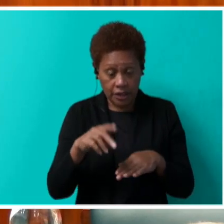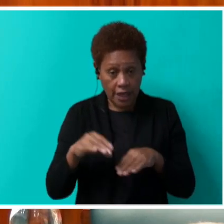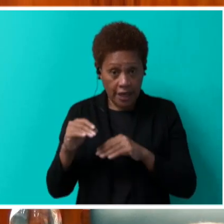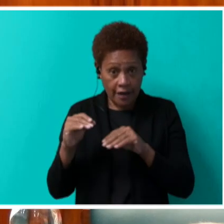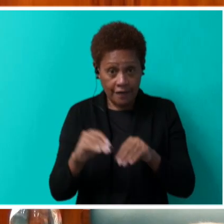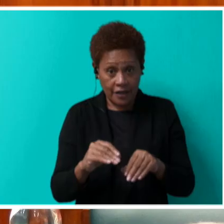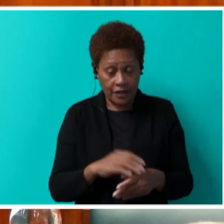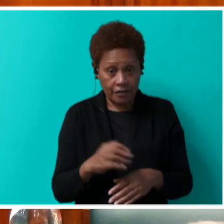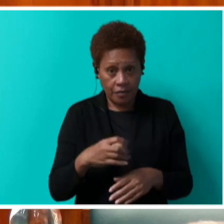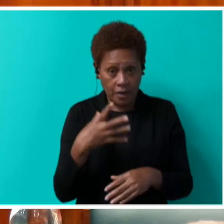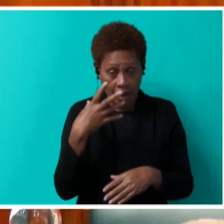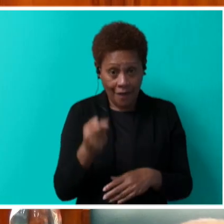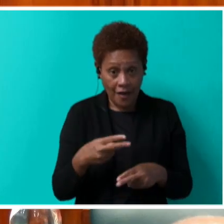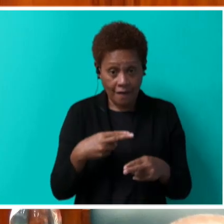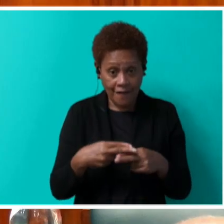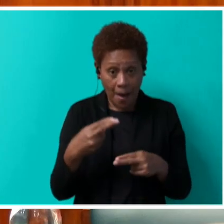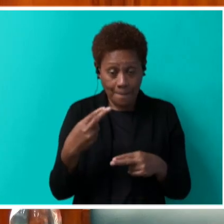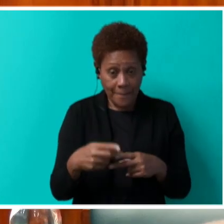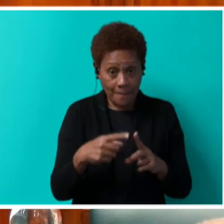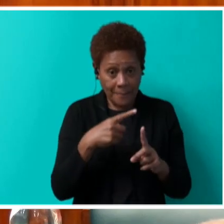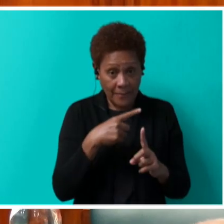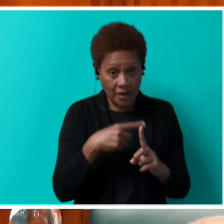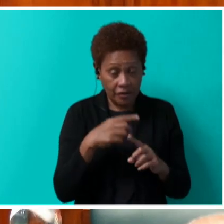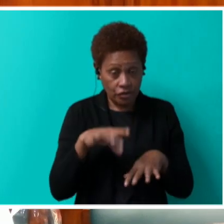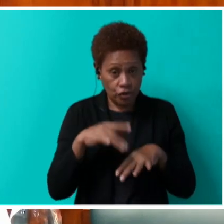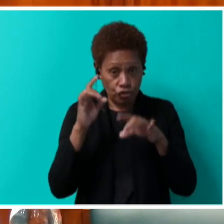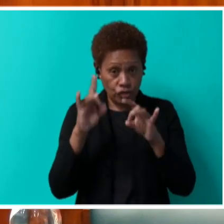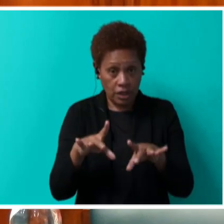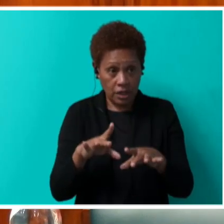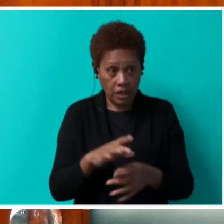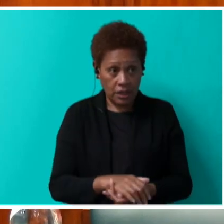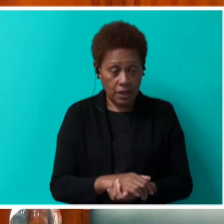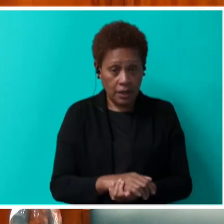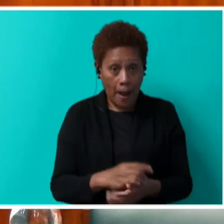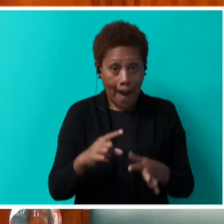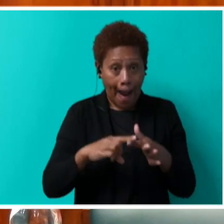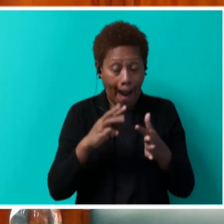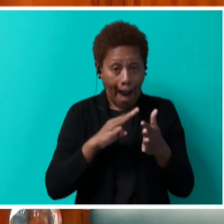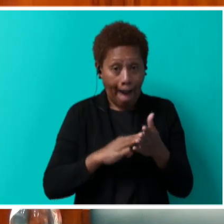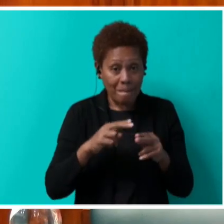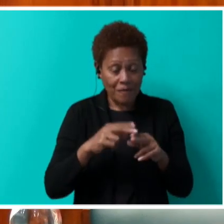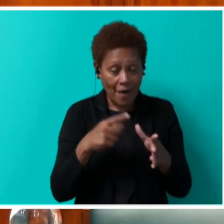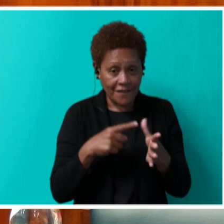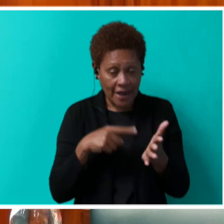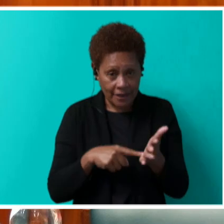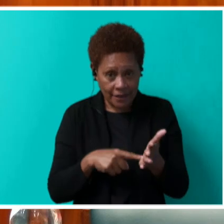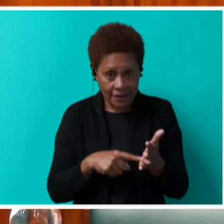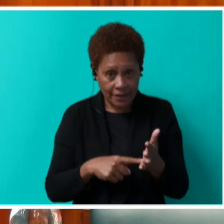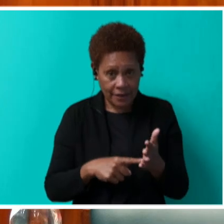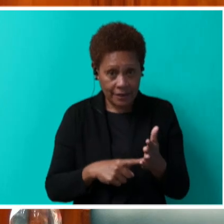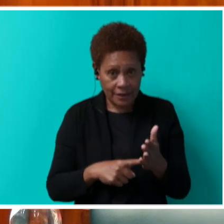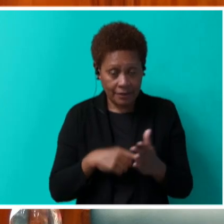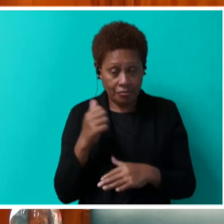generous support from Farmer Plus and the Australians AMFET. Madam Deputy Speaker,